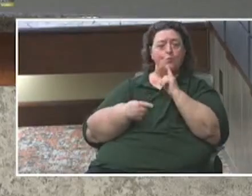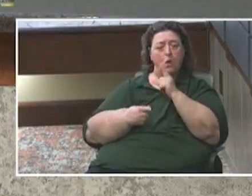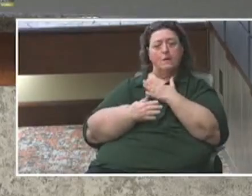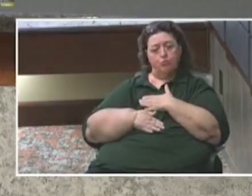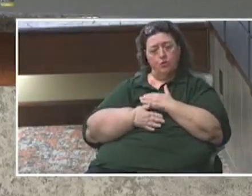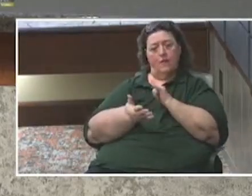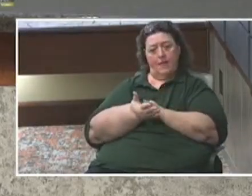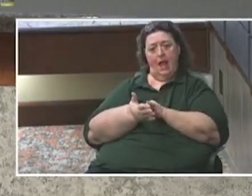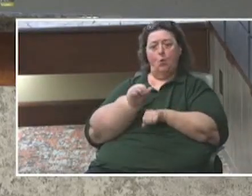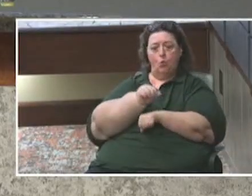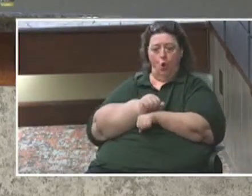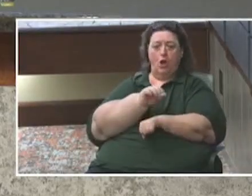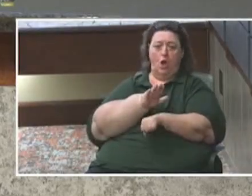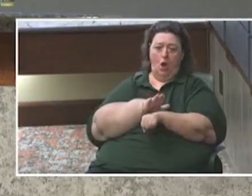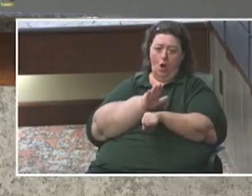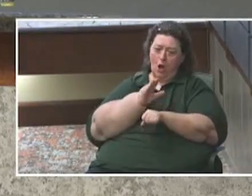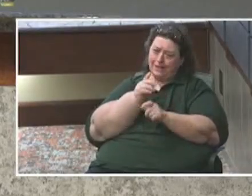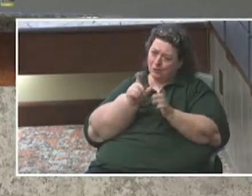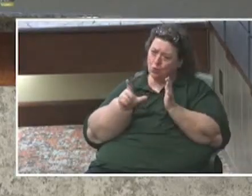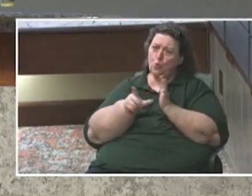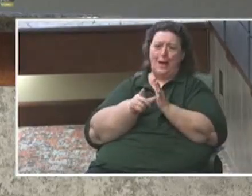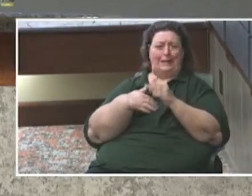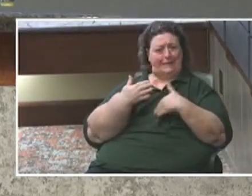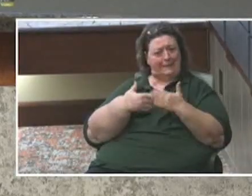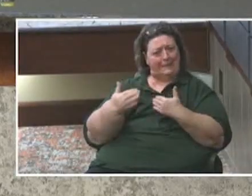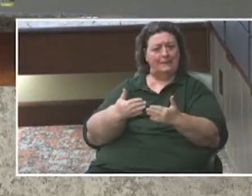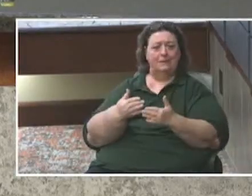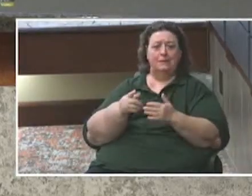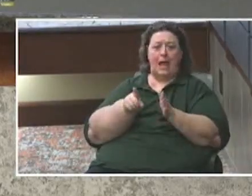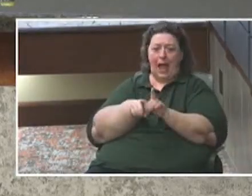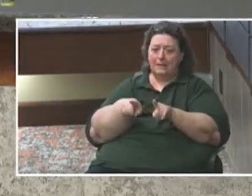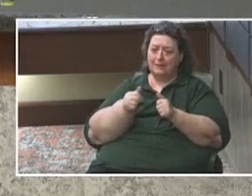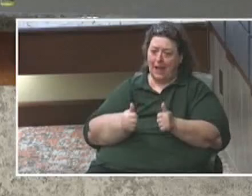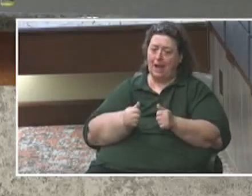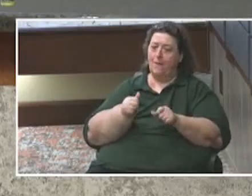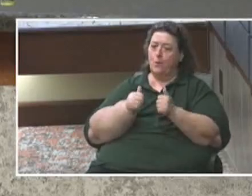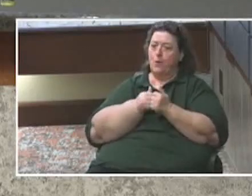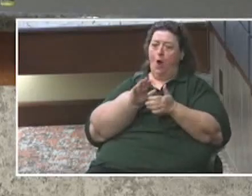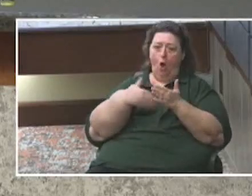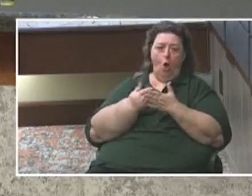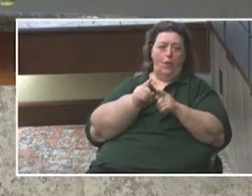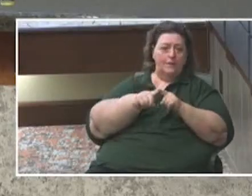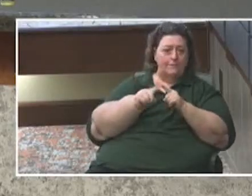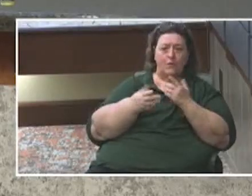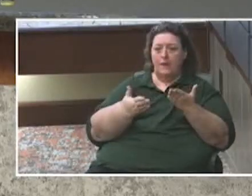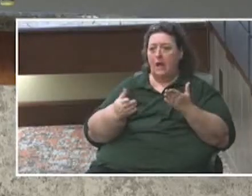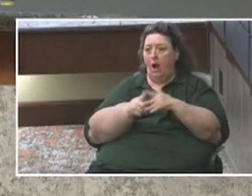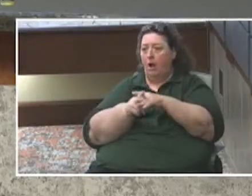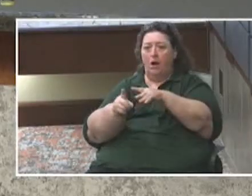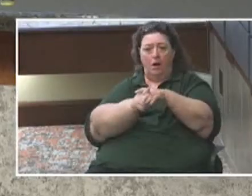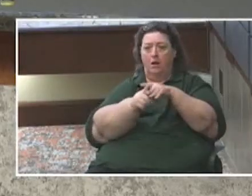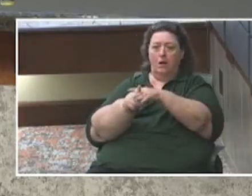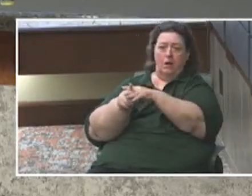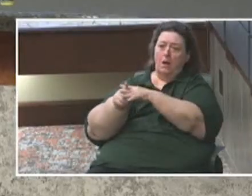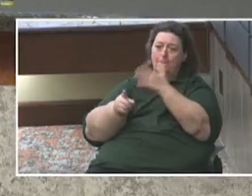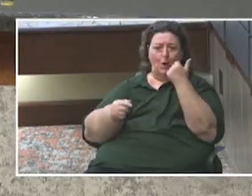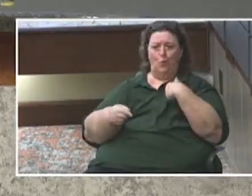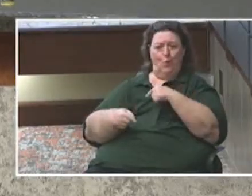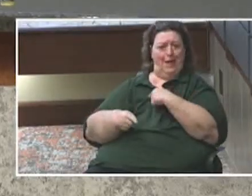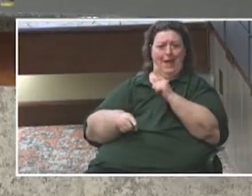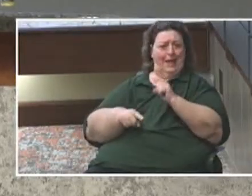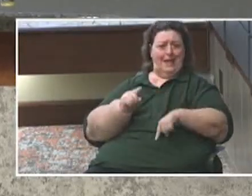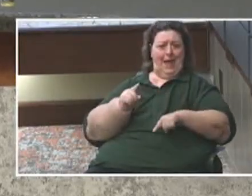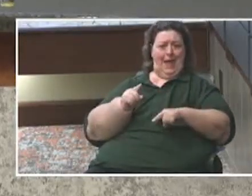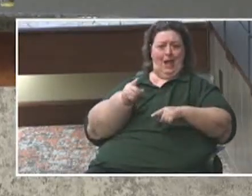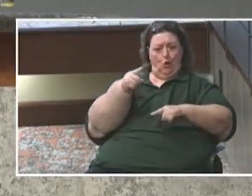the fact that we're working as quickly as we can with all the extenuating circumstances, because we can't, you can't